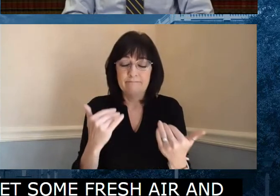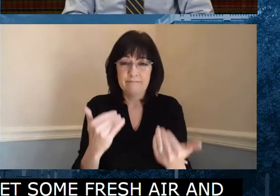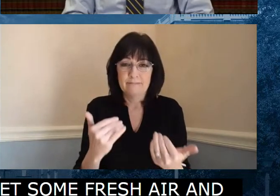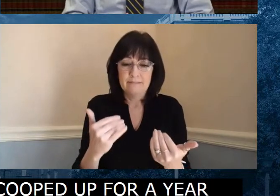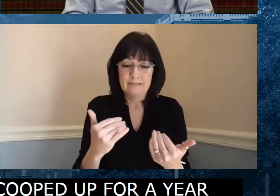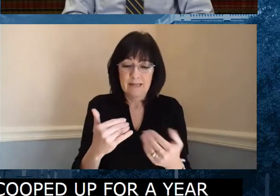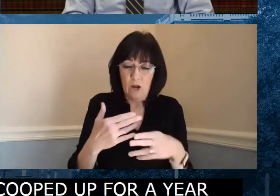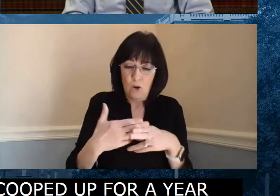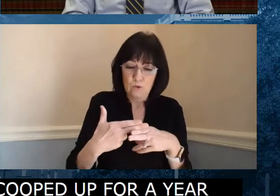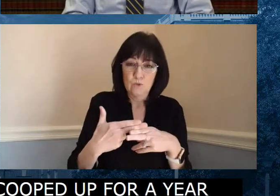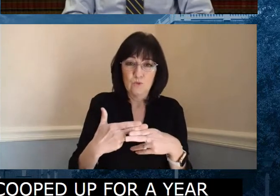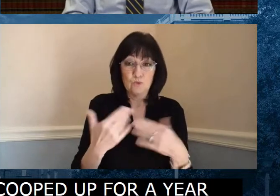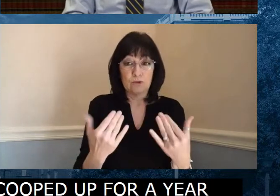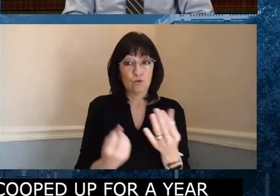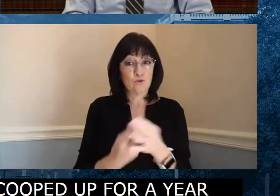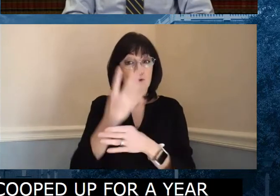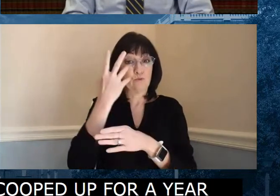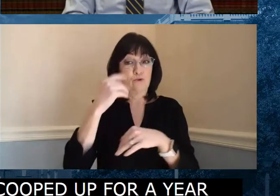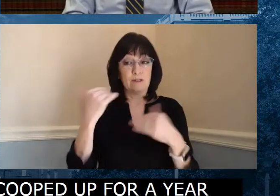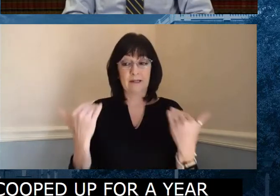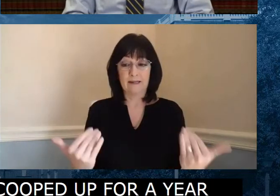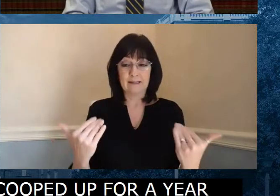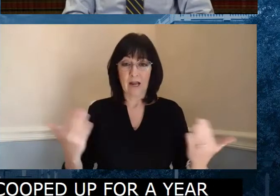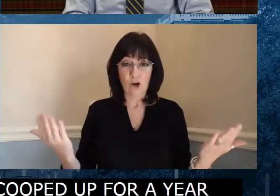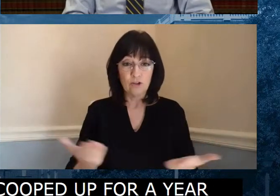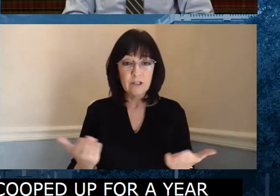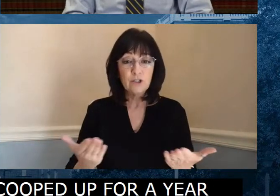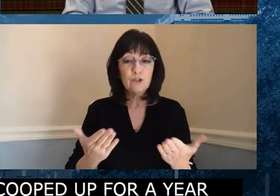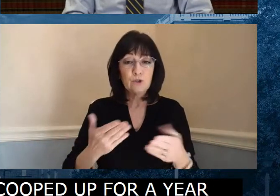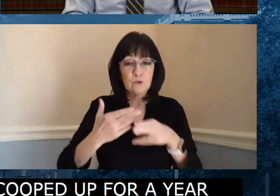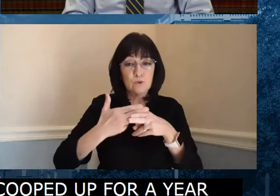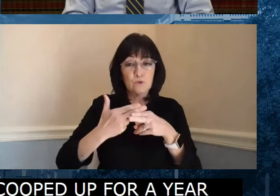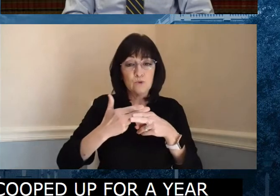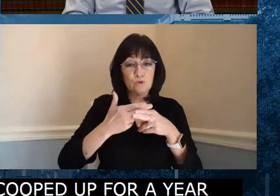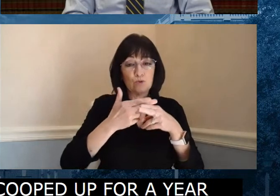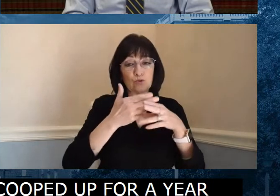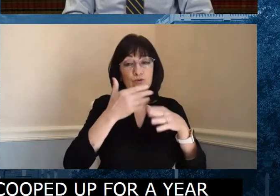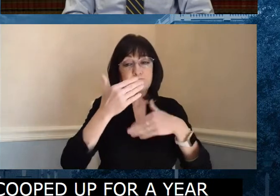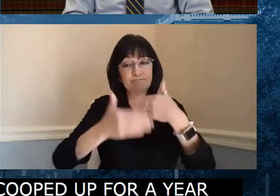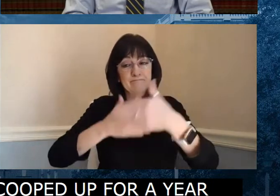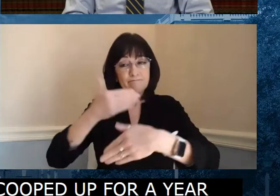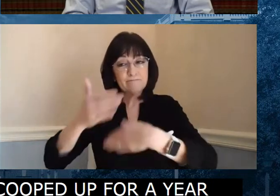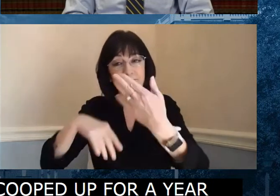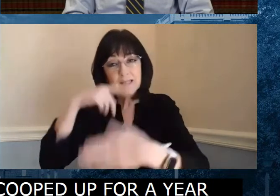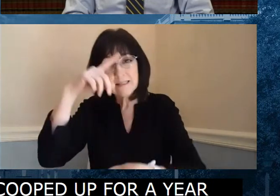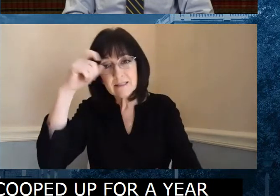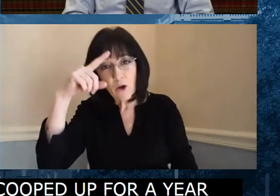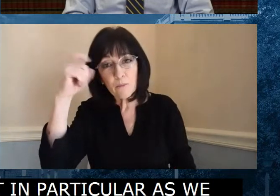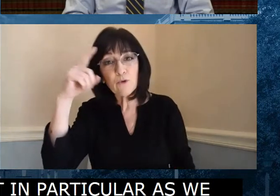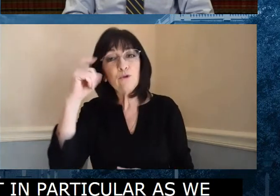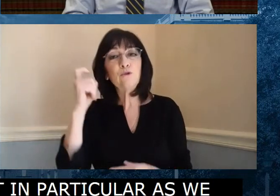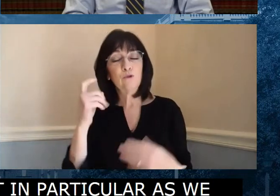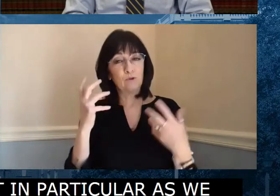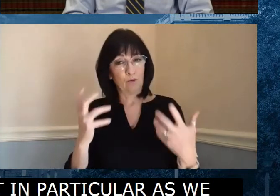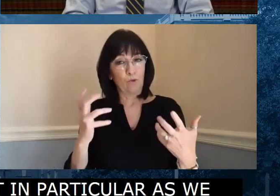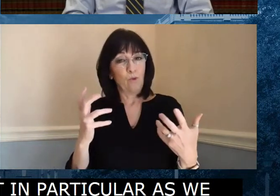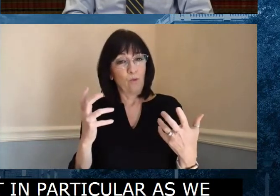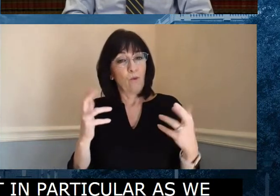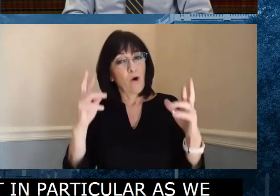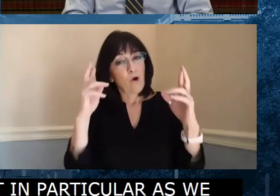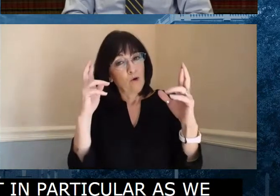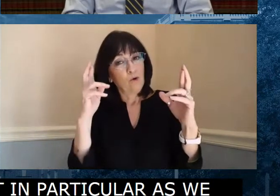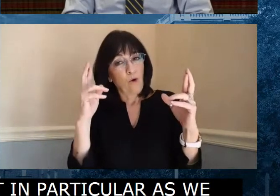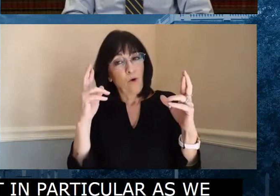late spring and the end of the spring into summer. We know and hope that things will get better as the warmer months come. We're making really